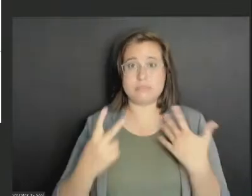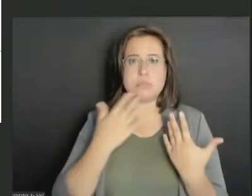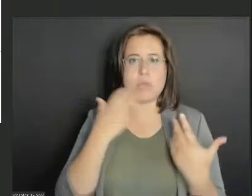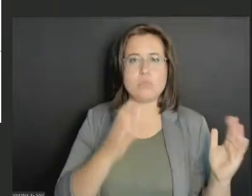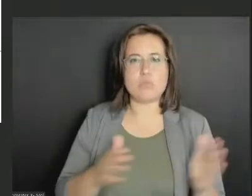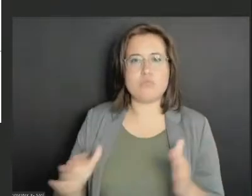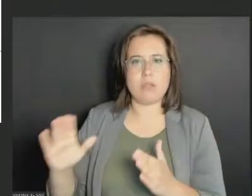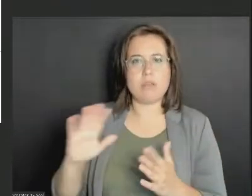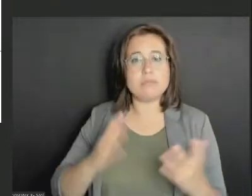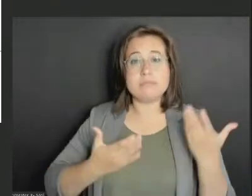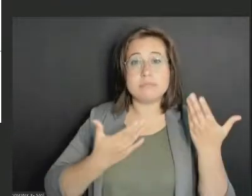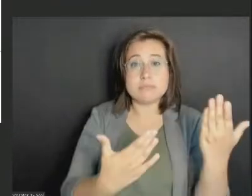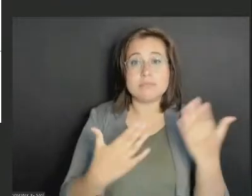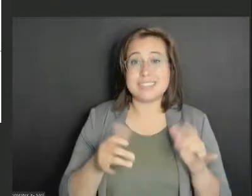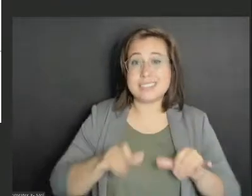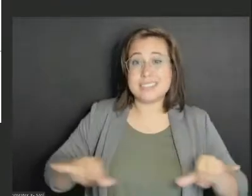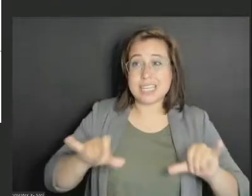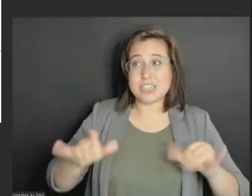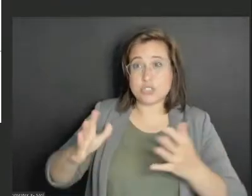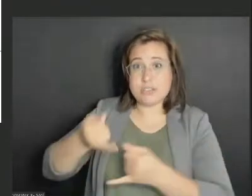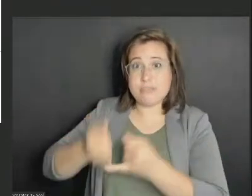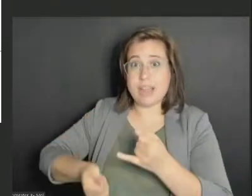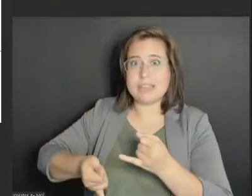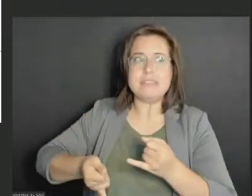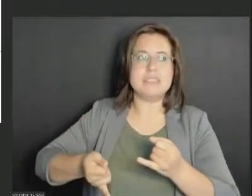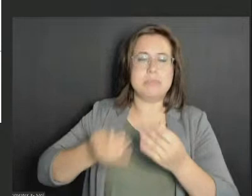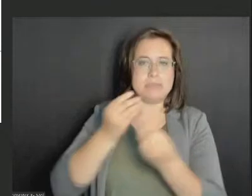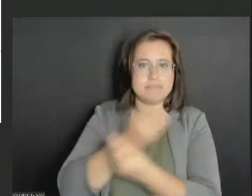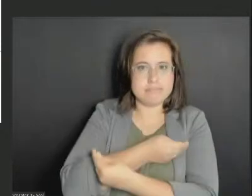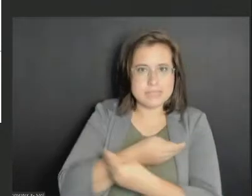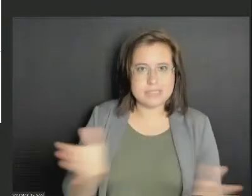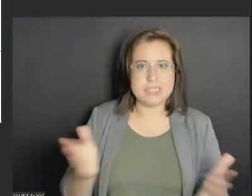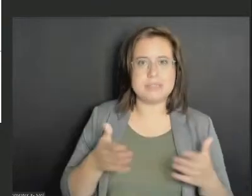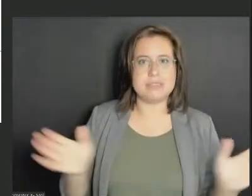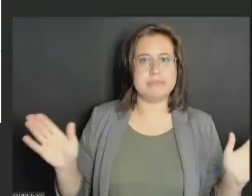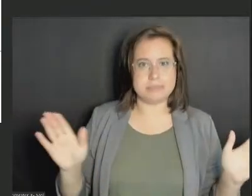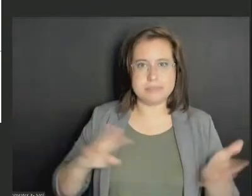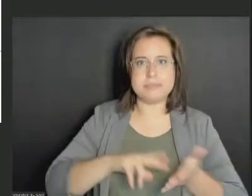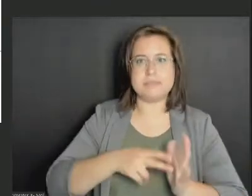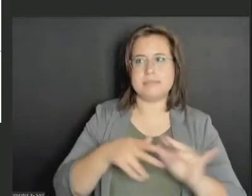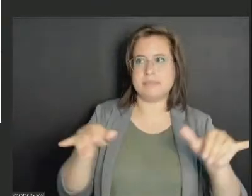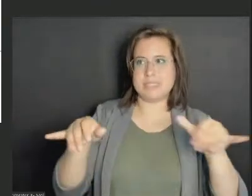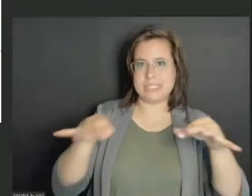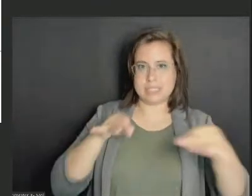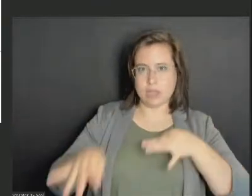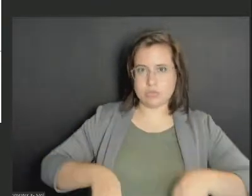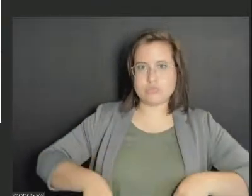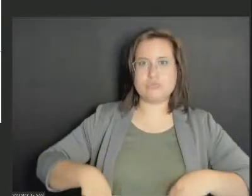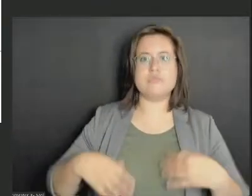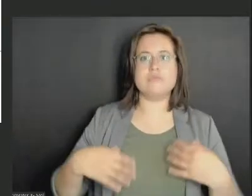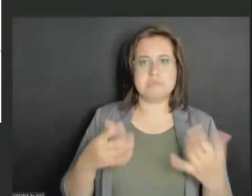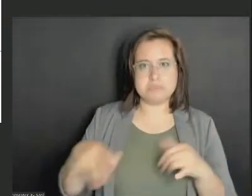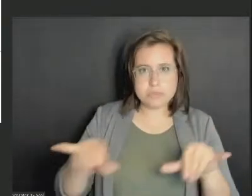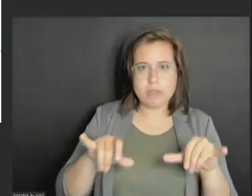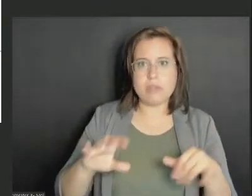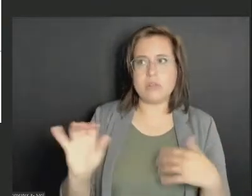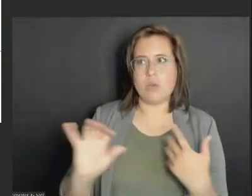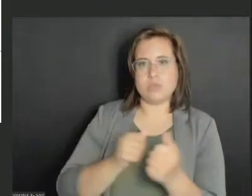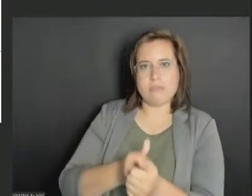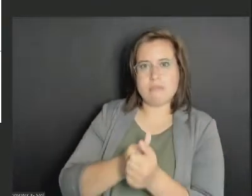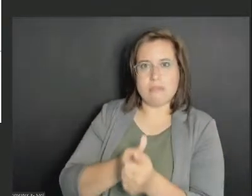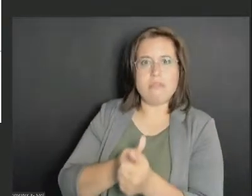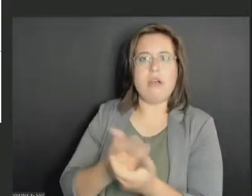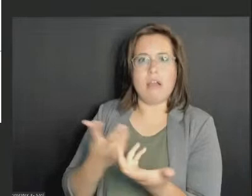once they're finalized, be widely disseminated, that the benefits of such standards be explained, and that adherence to them be incentivized